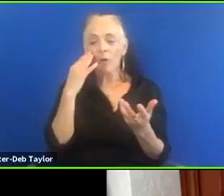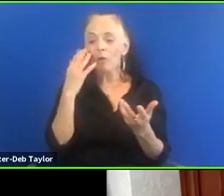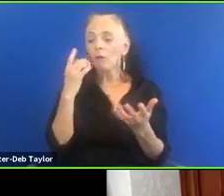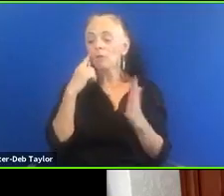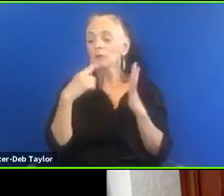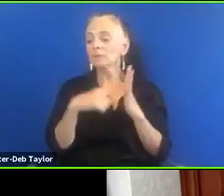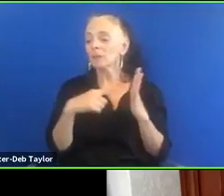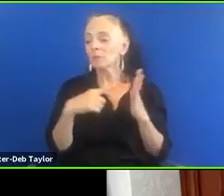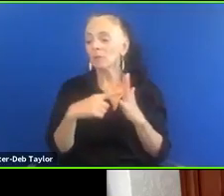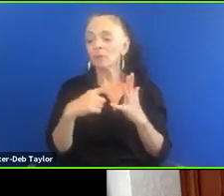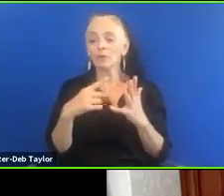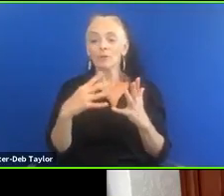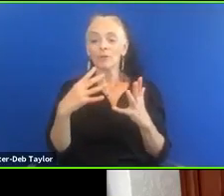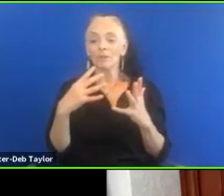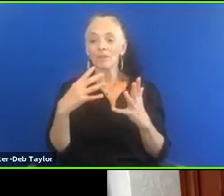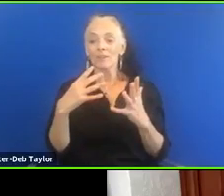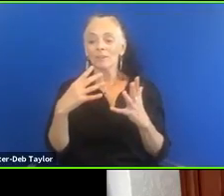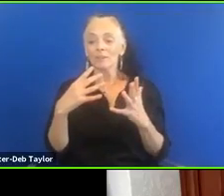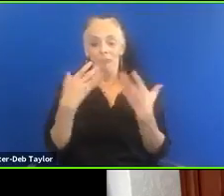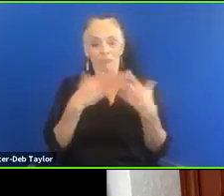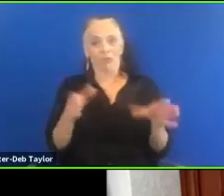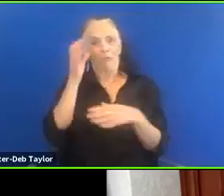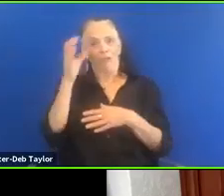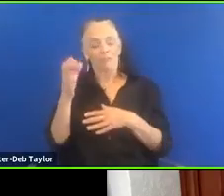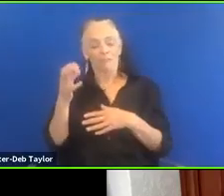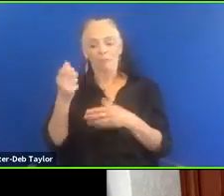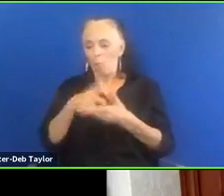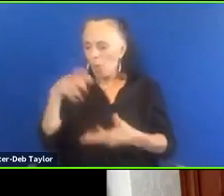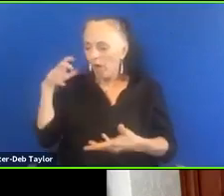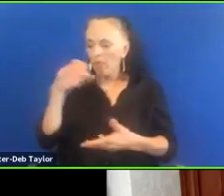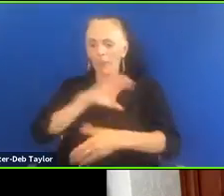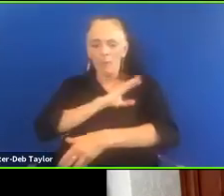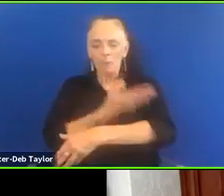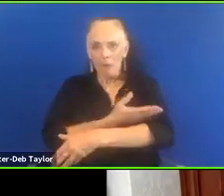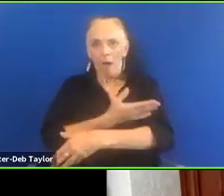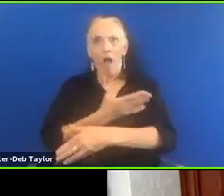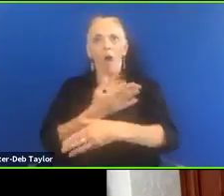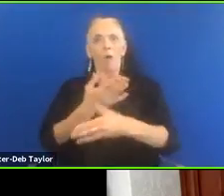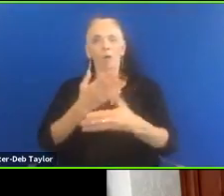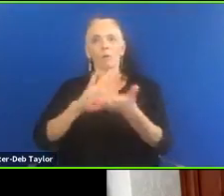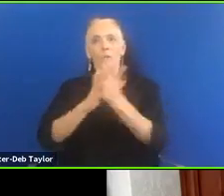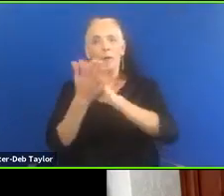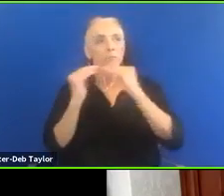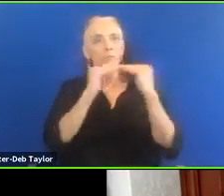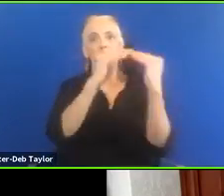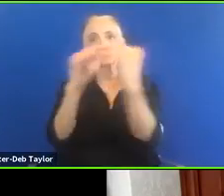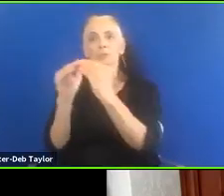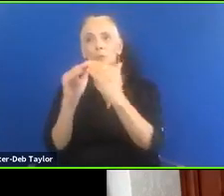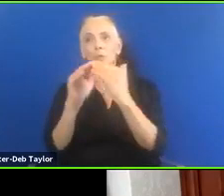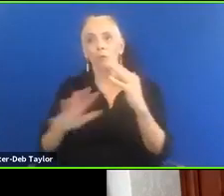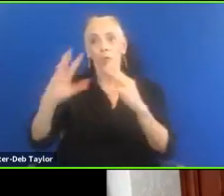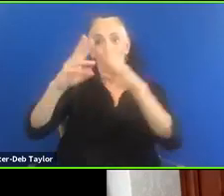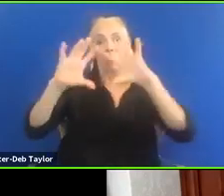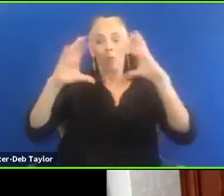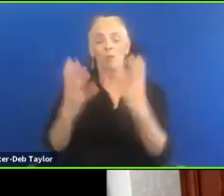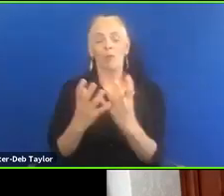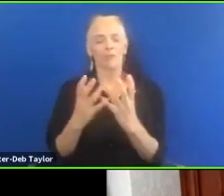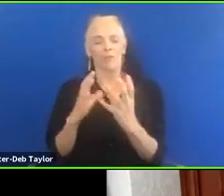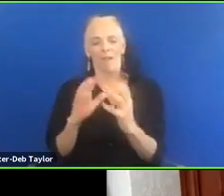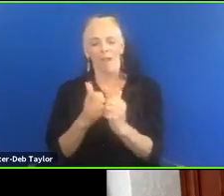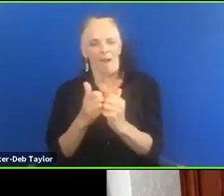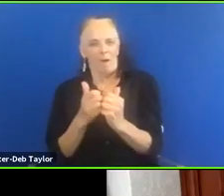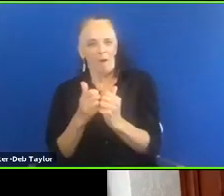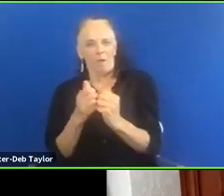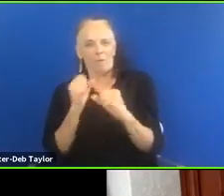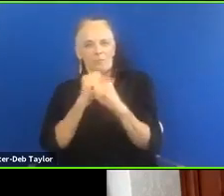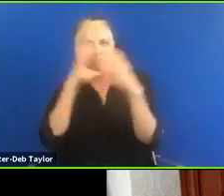redistributing wealth and power across the globe, because our medical system, a lot of it is